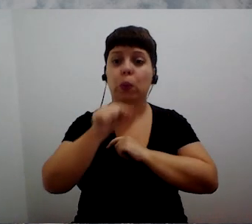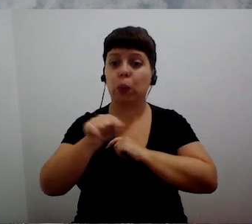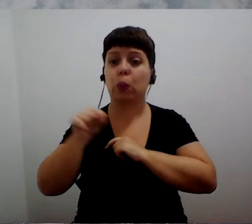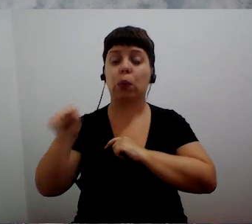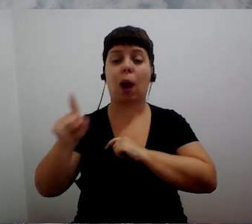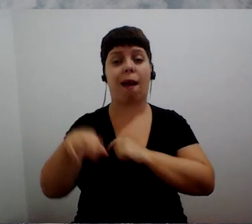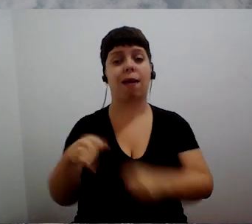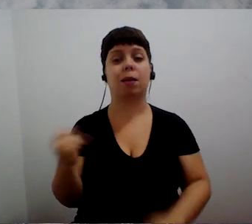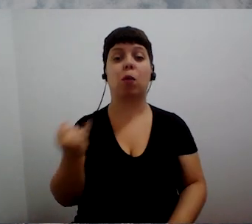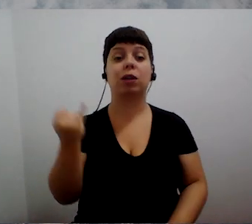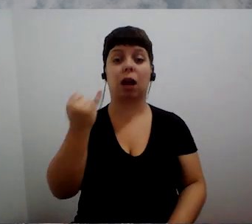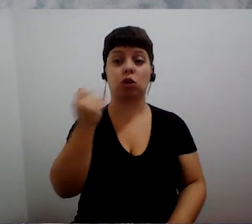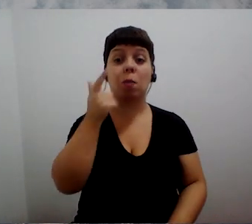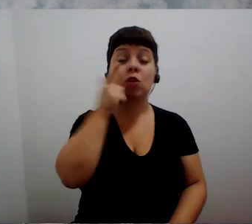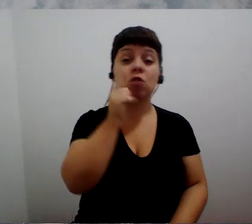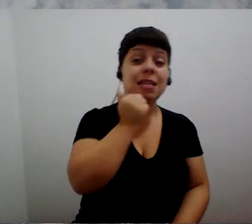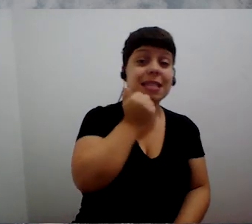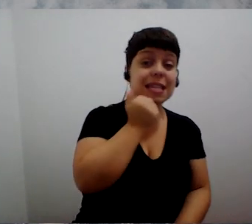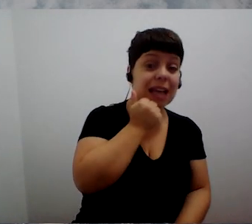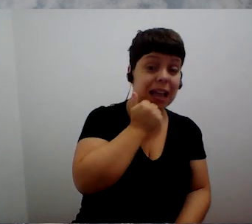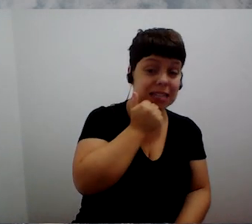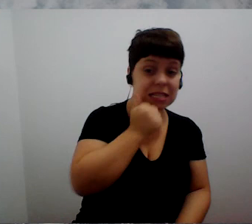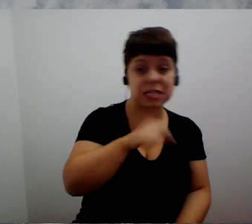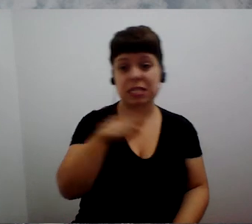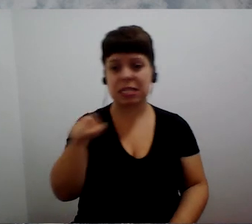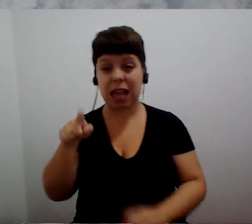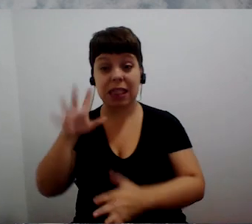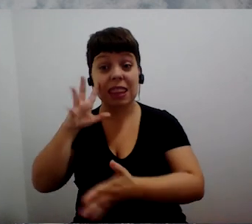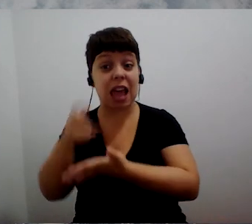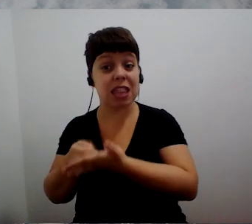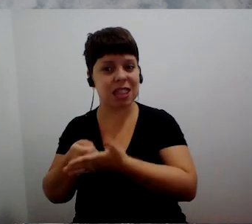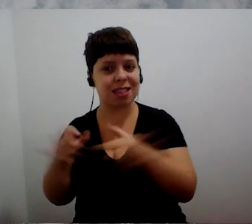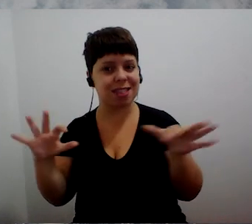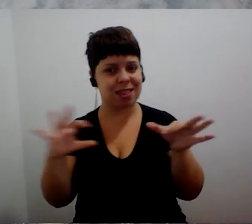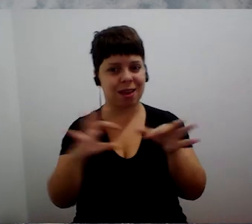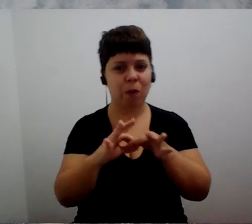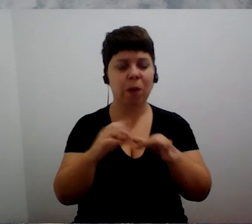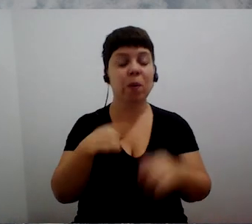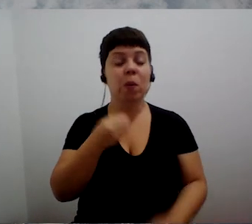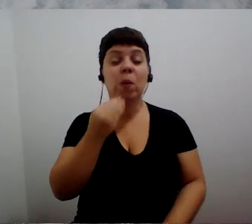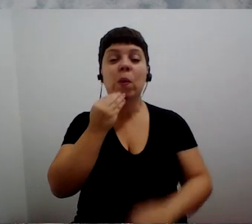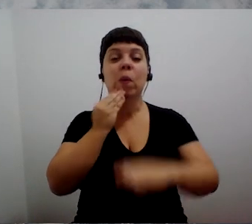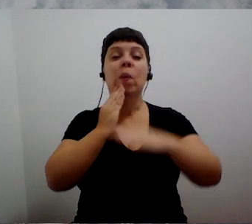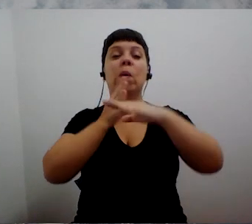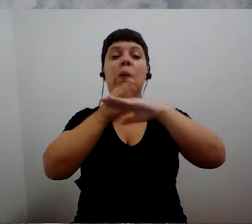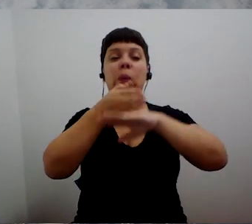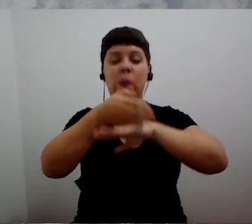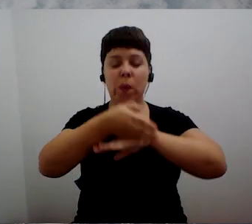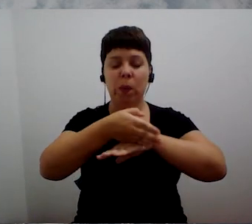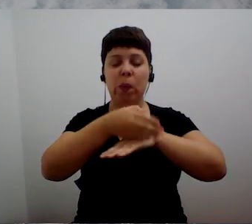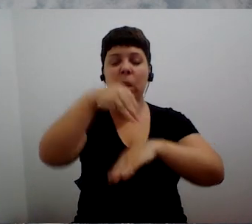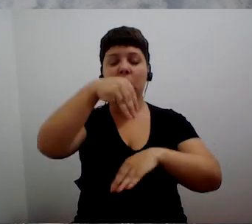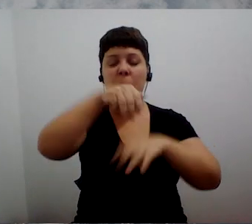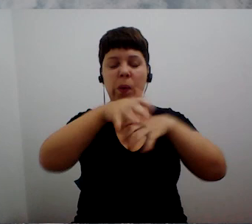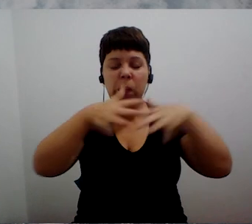and other ones, are important tools so that we can match science and decision making. I had the